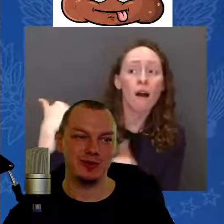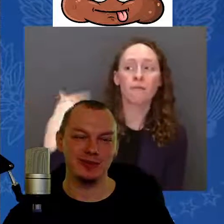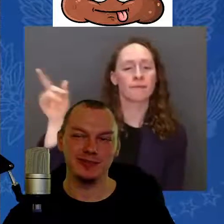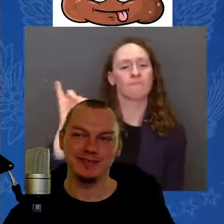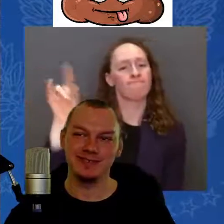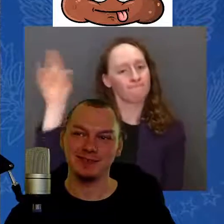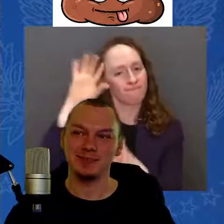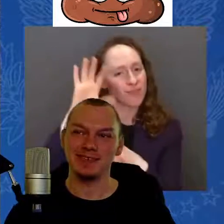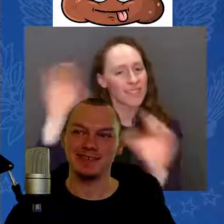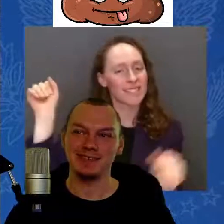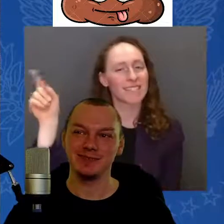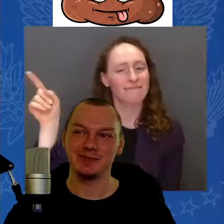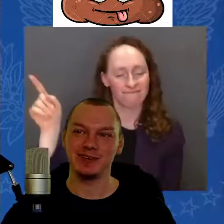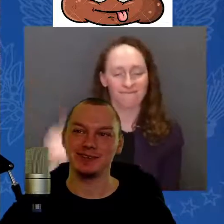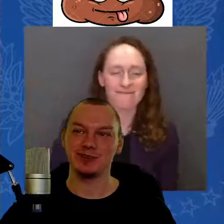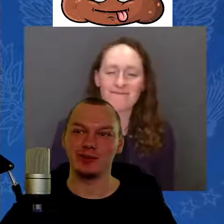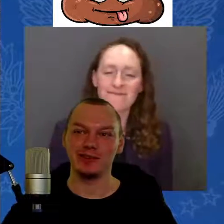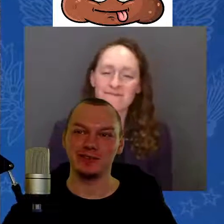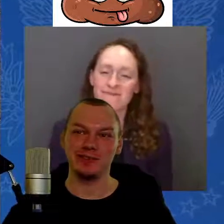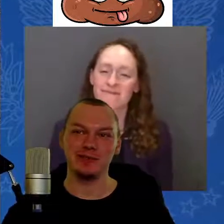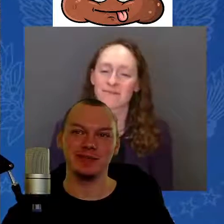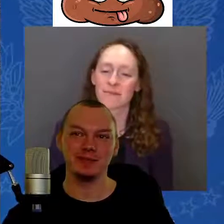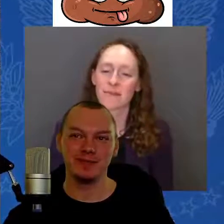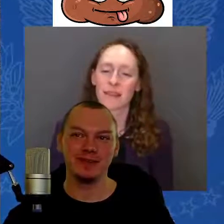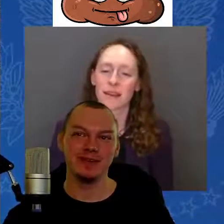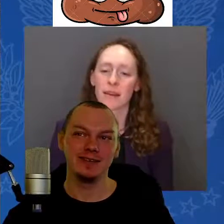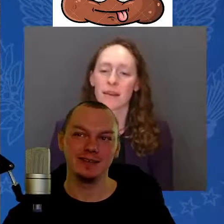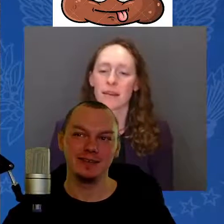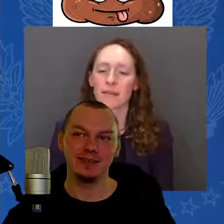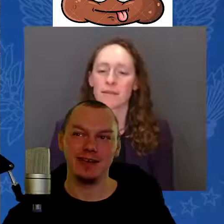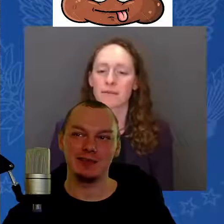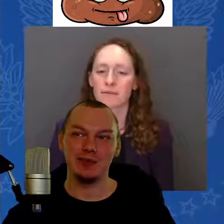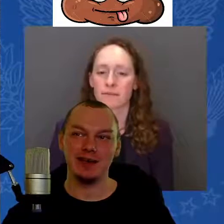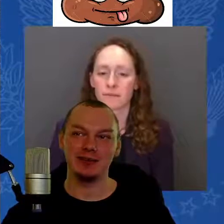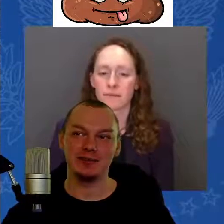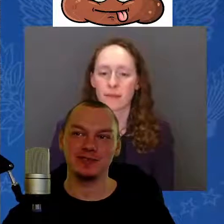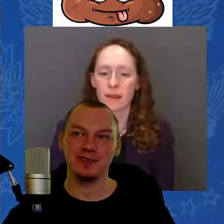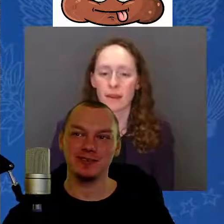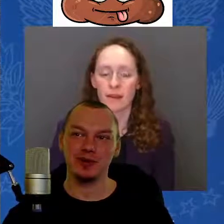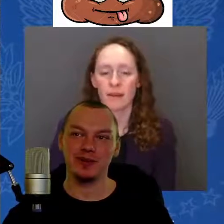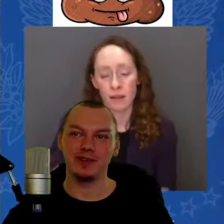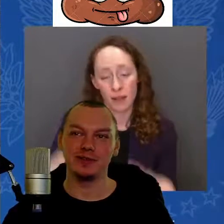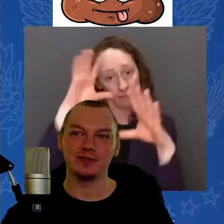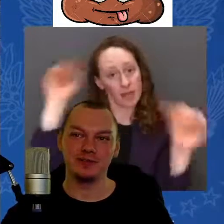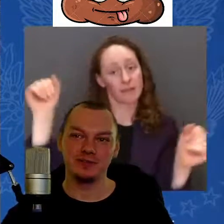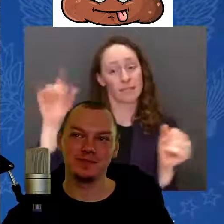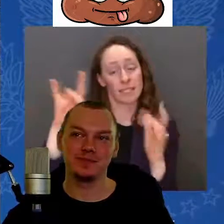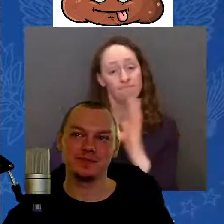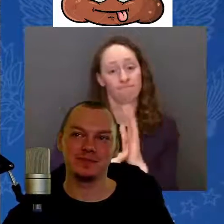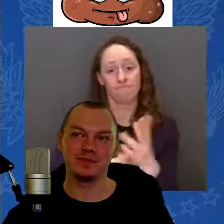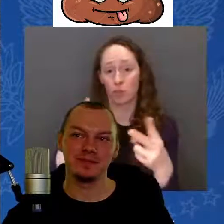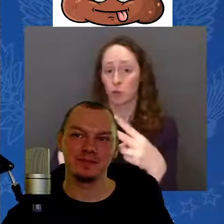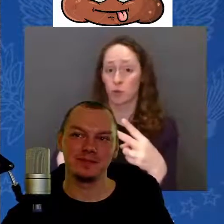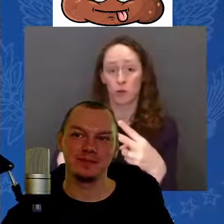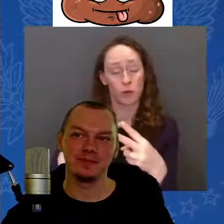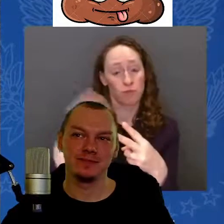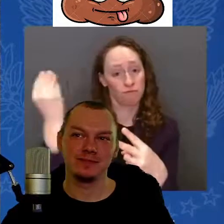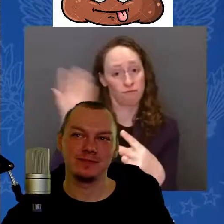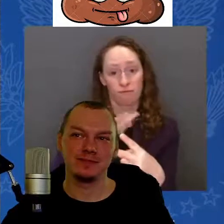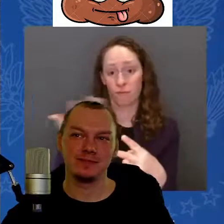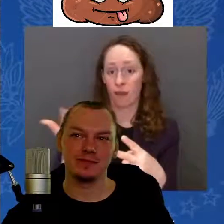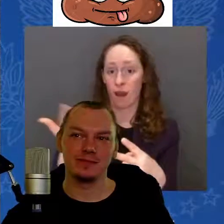Racist storms. I'm saying those racist tornadoes came in. You're gonna have to ban those assault tornadoes. Signing of the declaration so we can